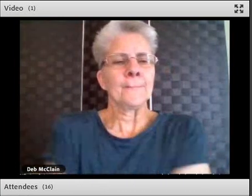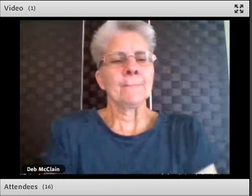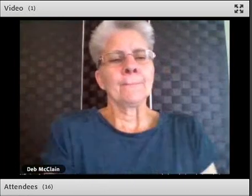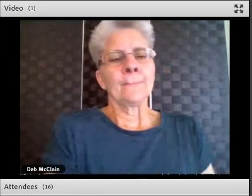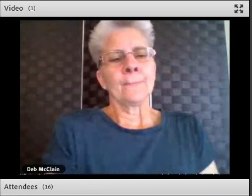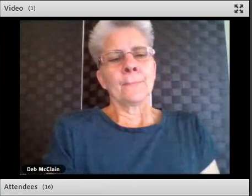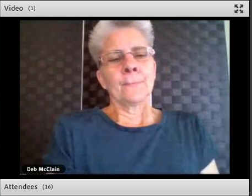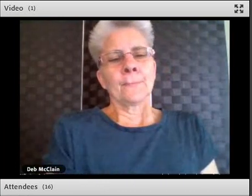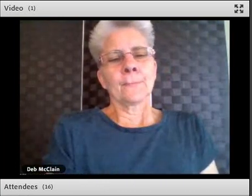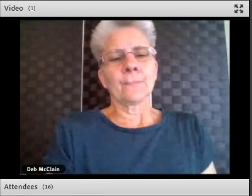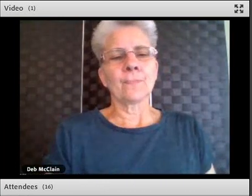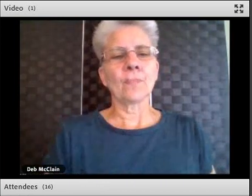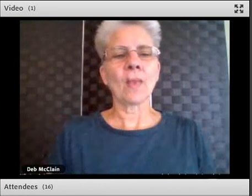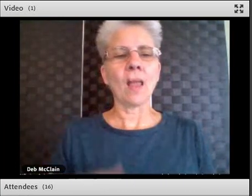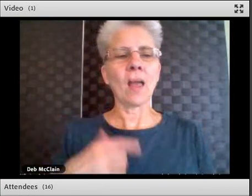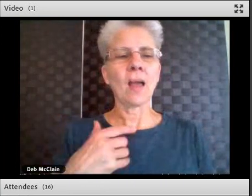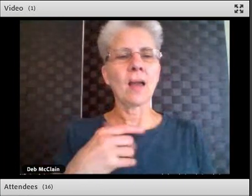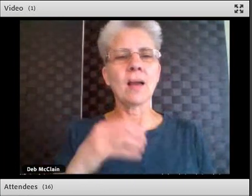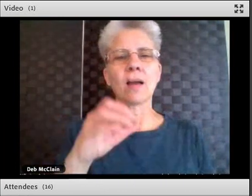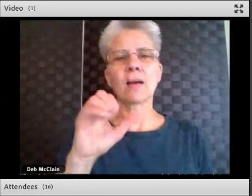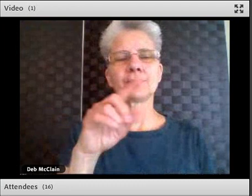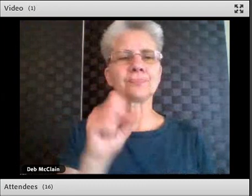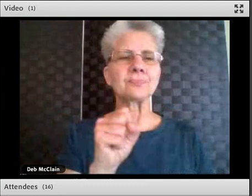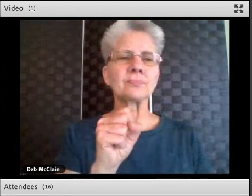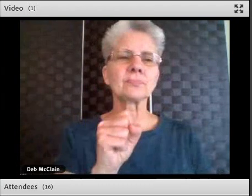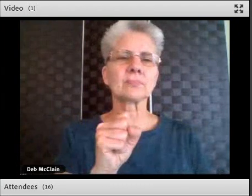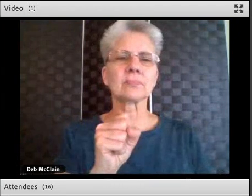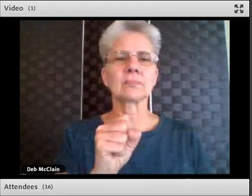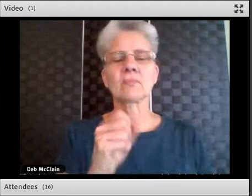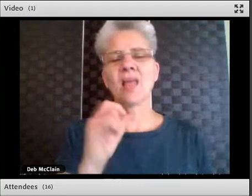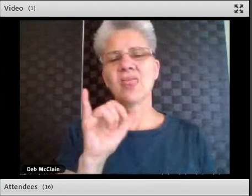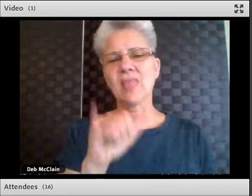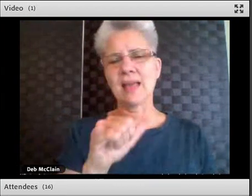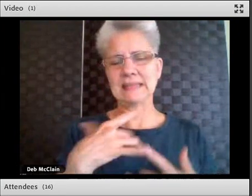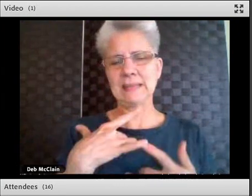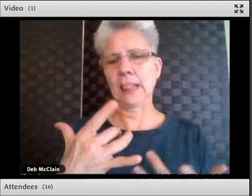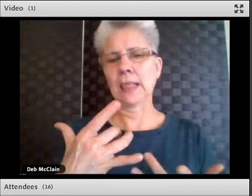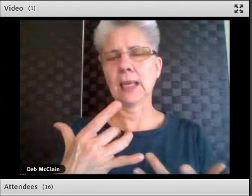And Ehlers-Danlos is typically